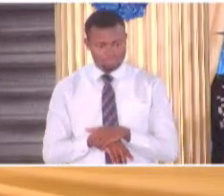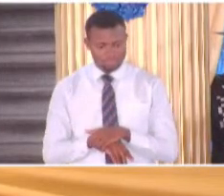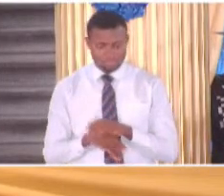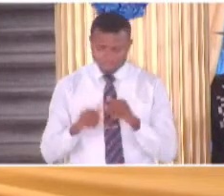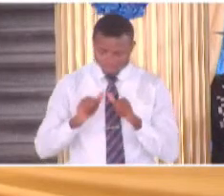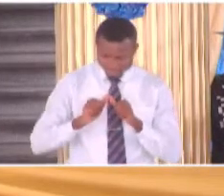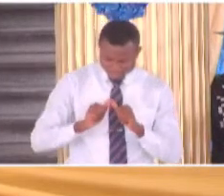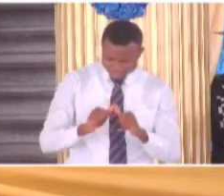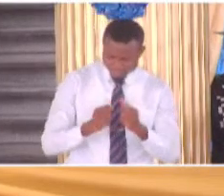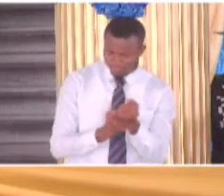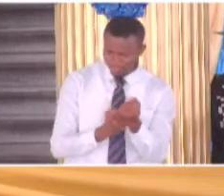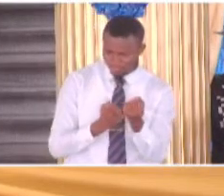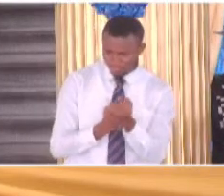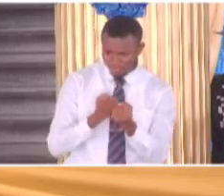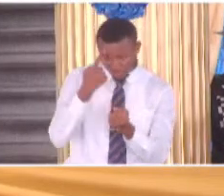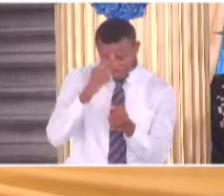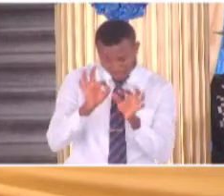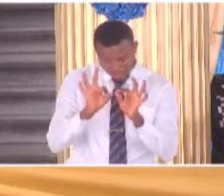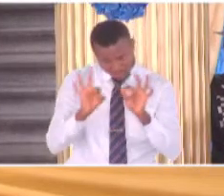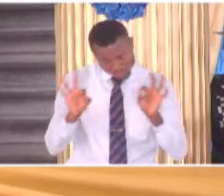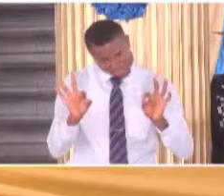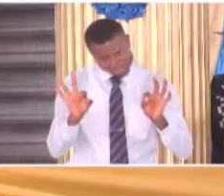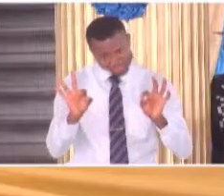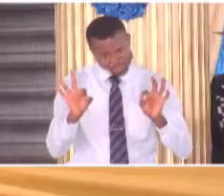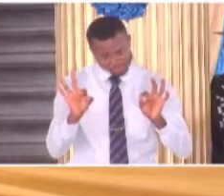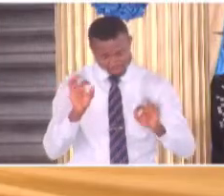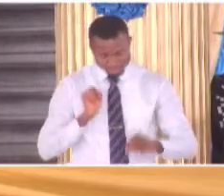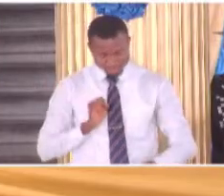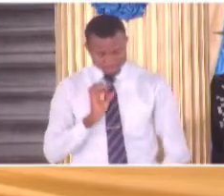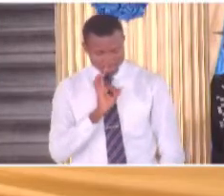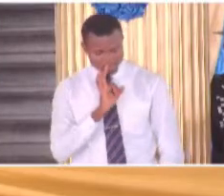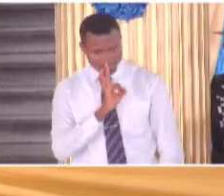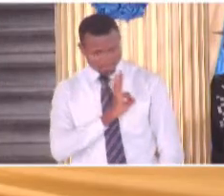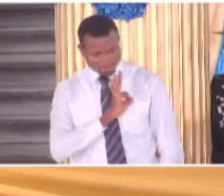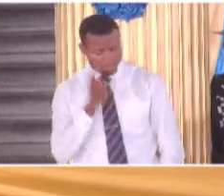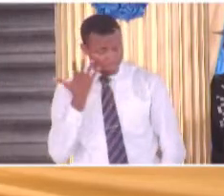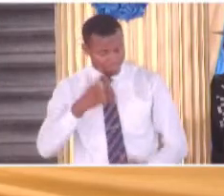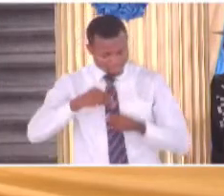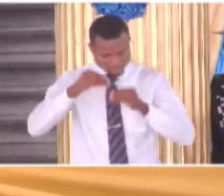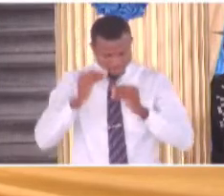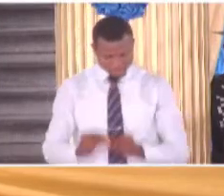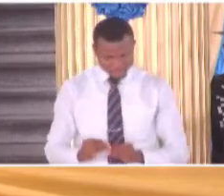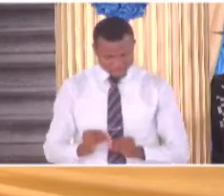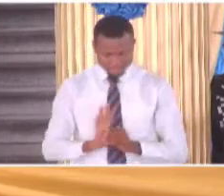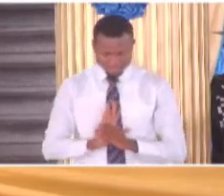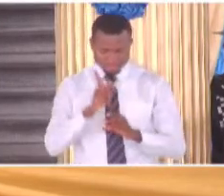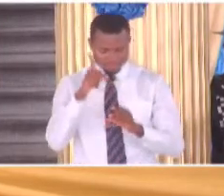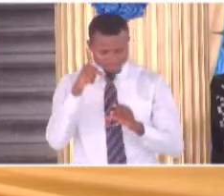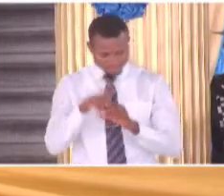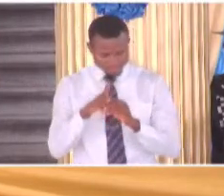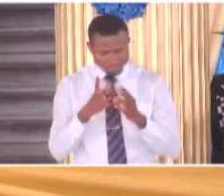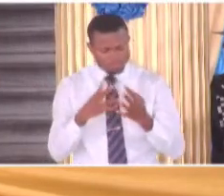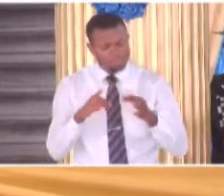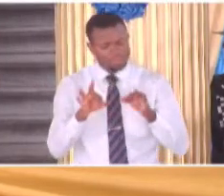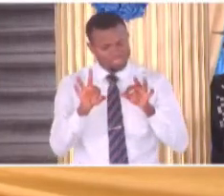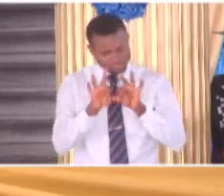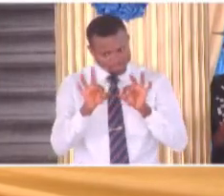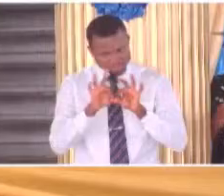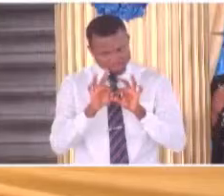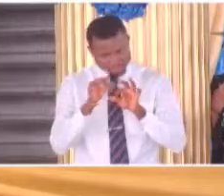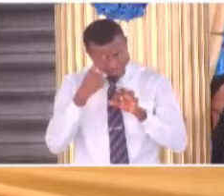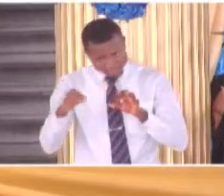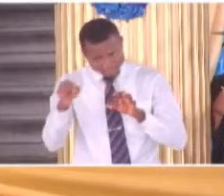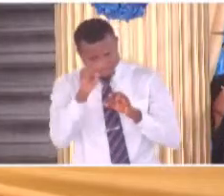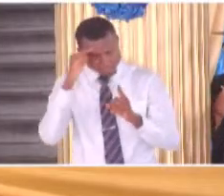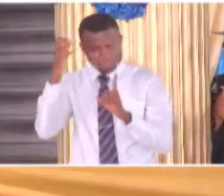continued support of our faculty, staff, alumni, and partners is essential to achieving